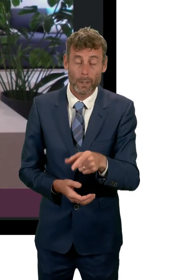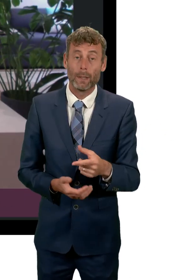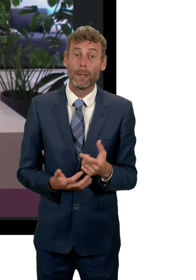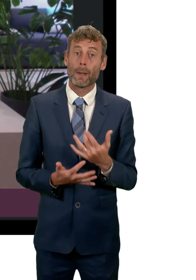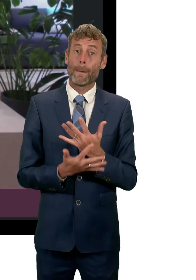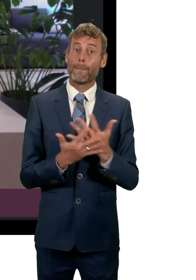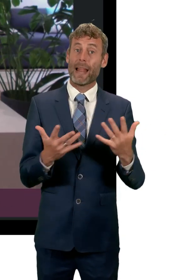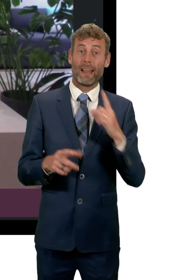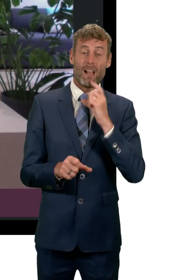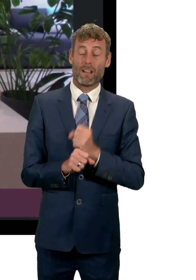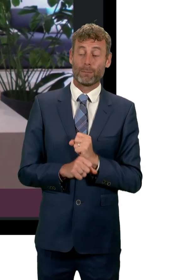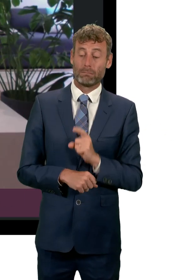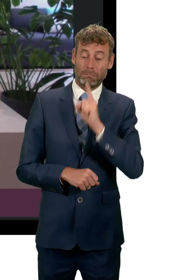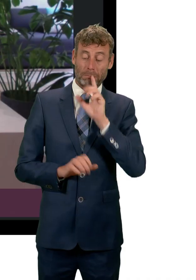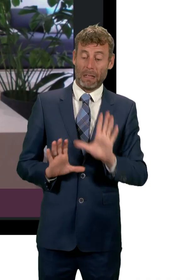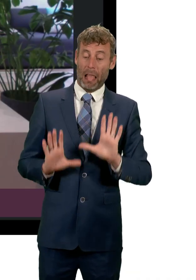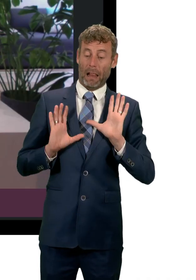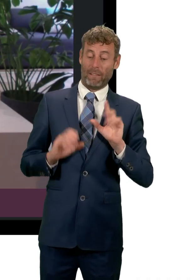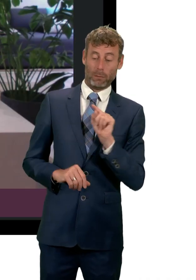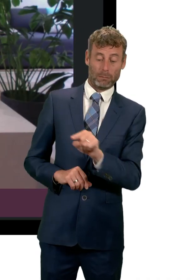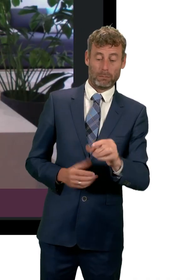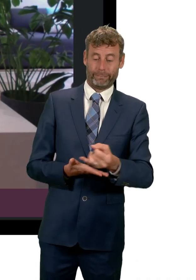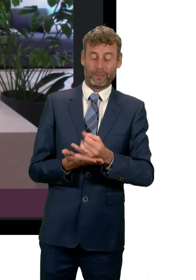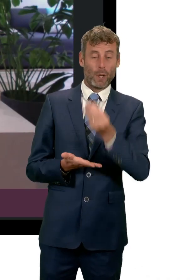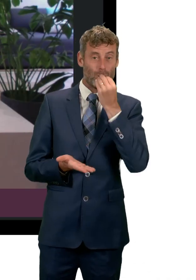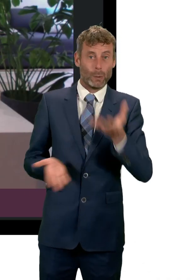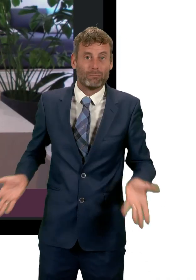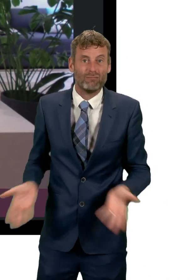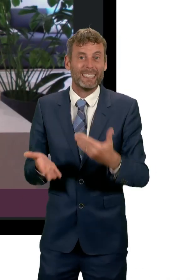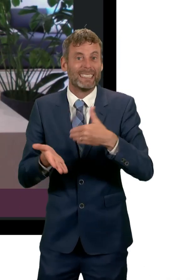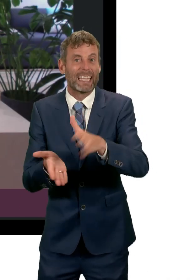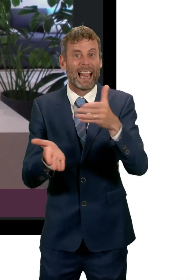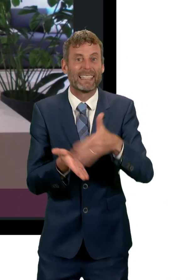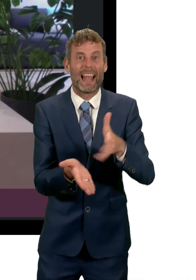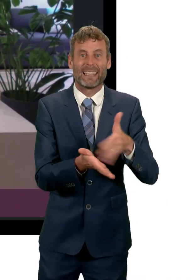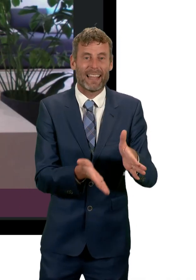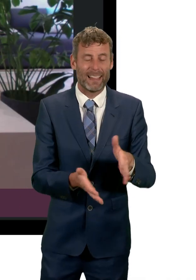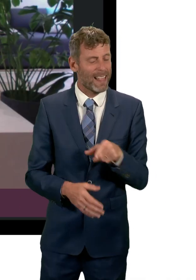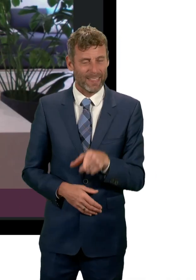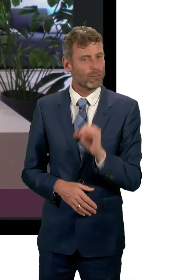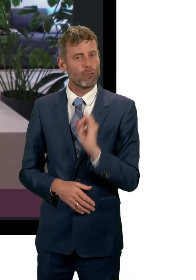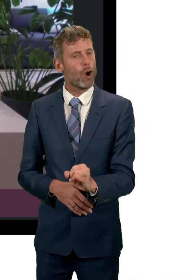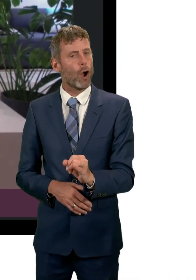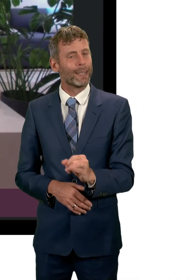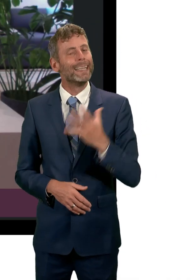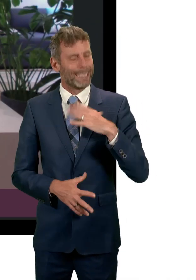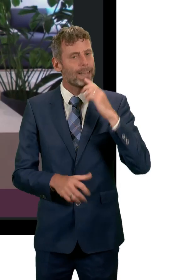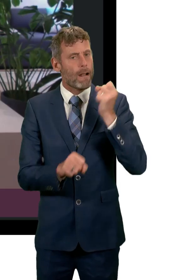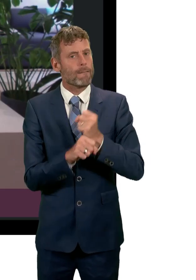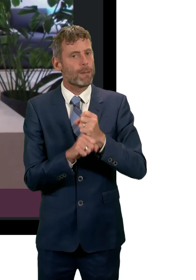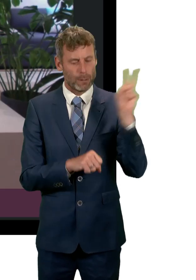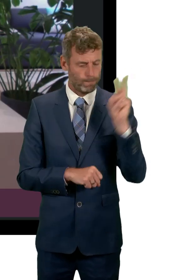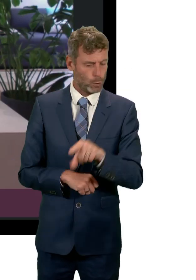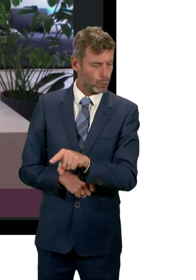that, partly, and all sorts of reasons. The nanny state is a nonsense concept. It's nonsense because there are multiple examples. We don't let kids